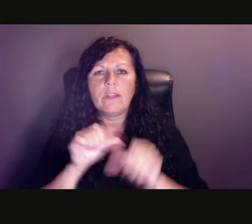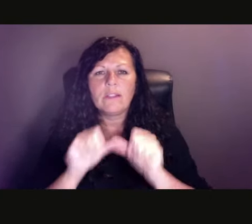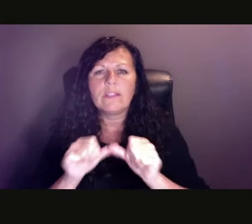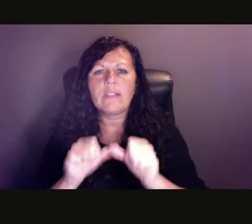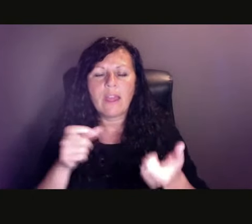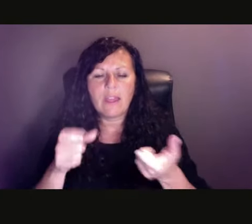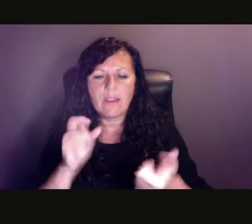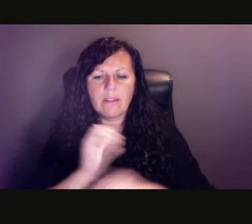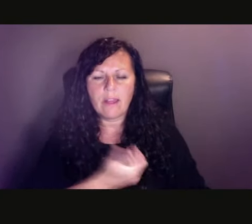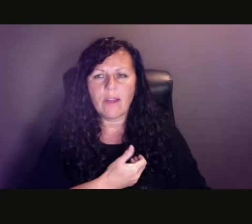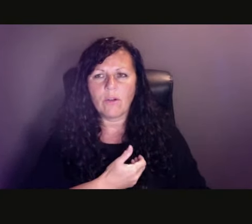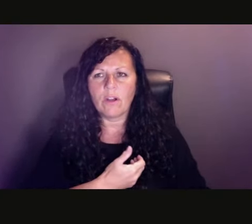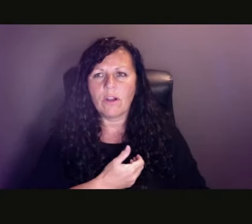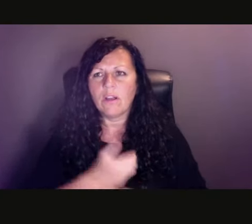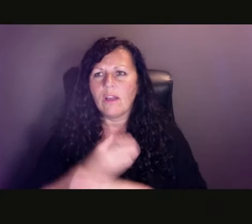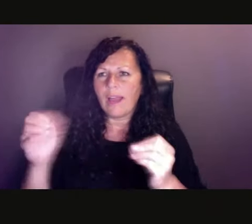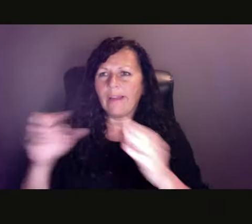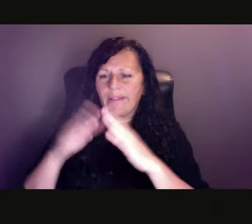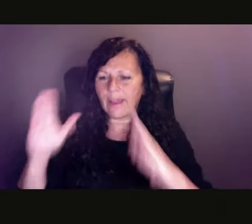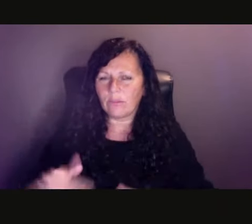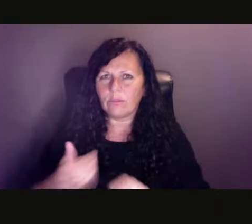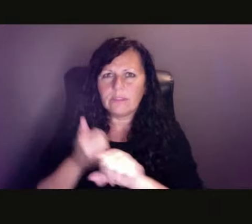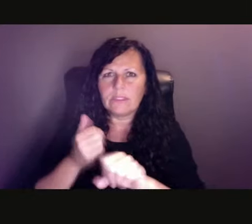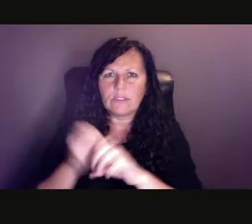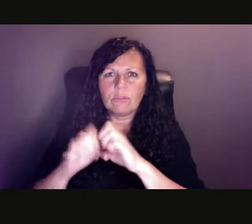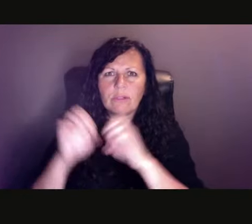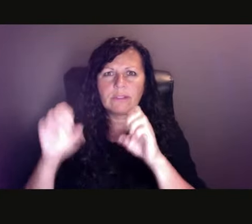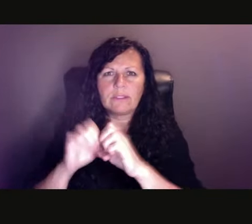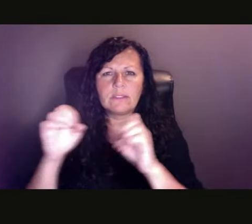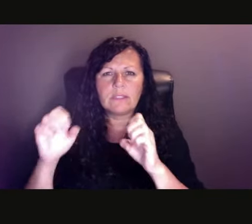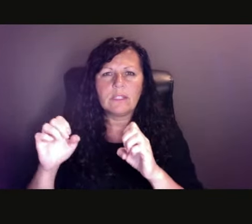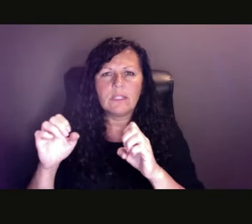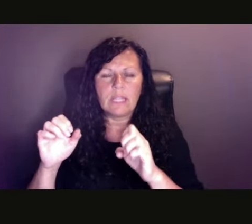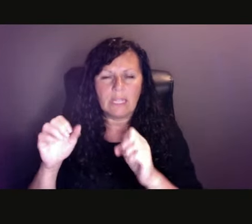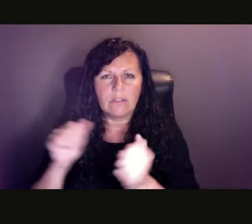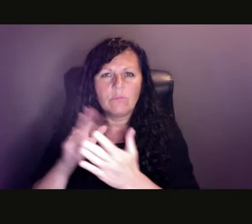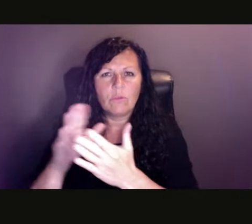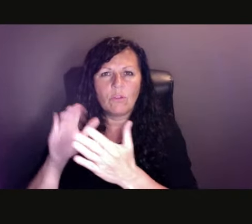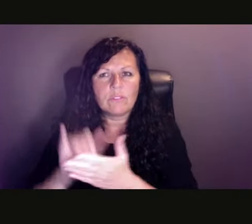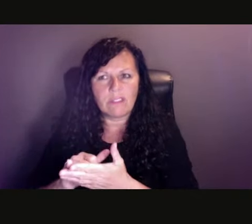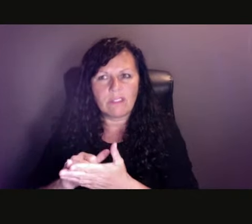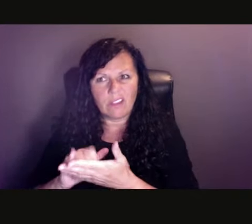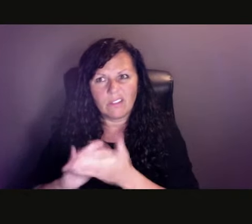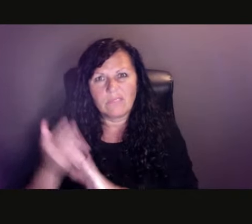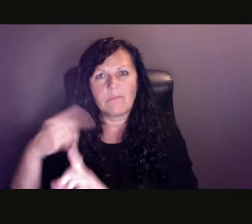our unhoused crisis in a way that's moving us in a positive direction,